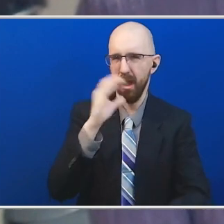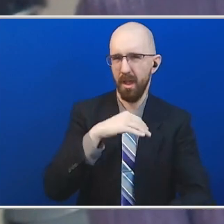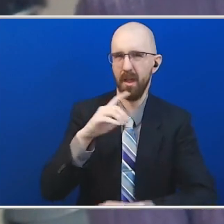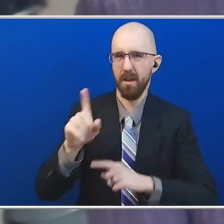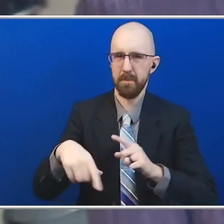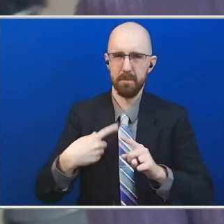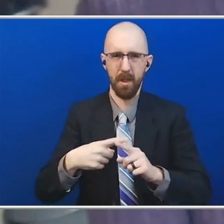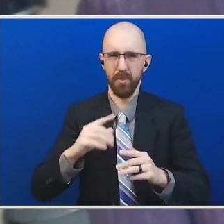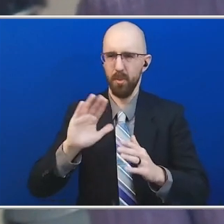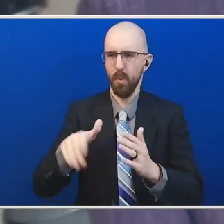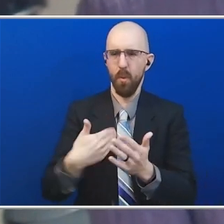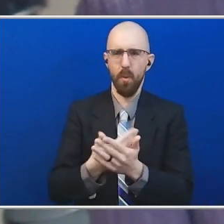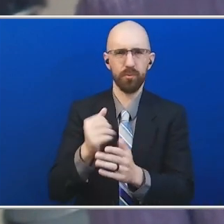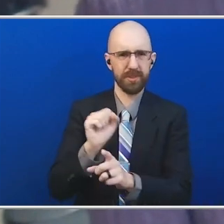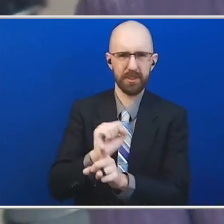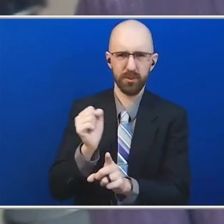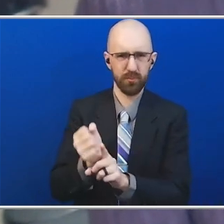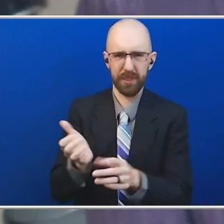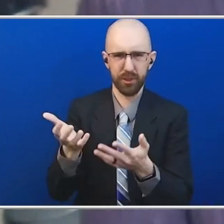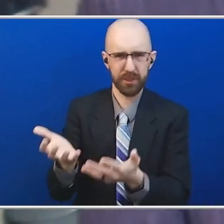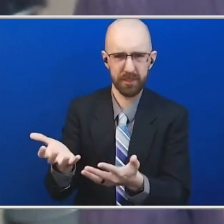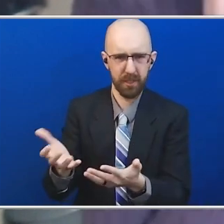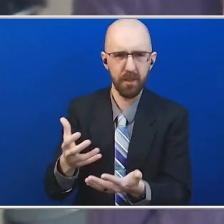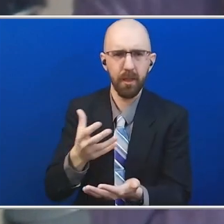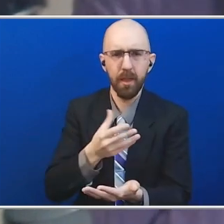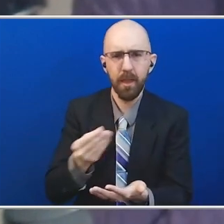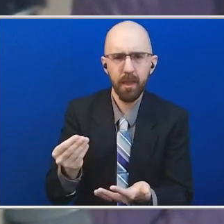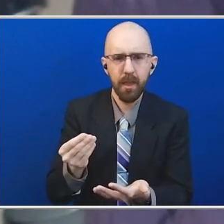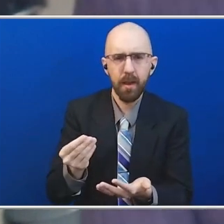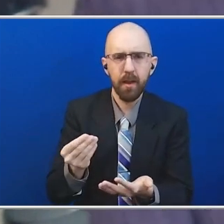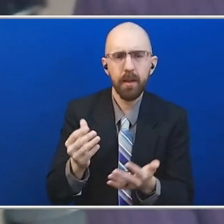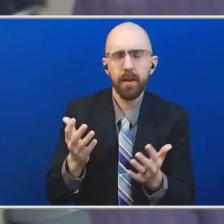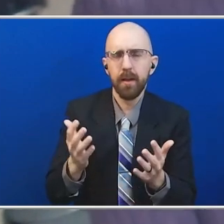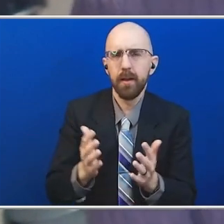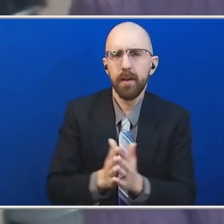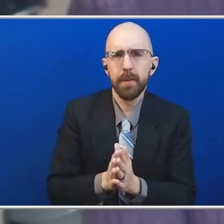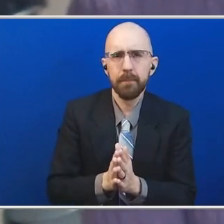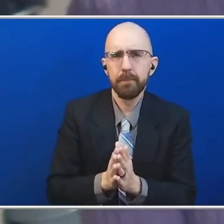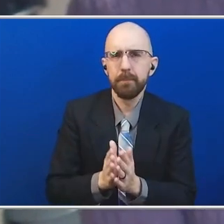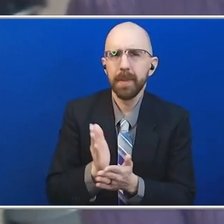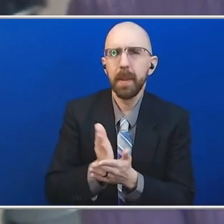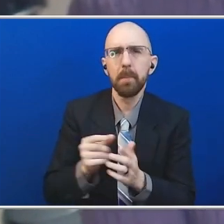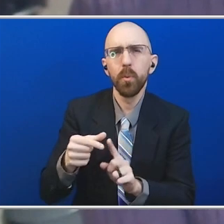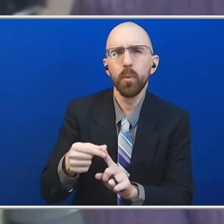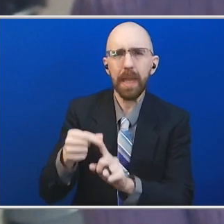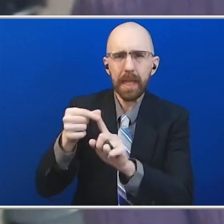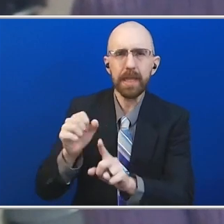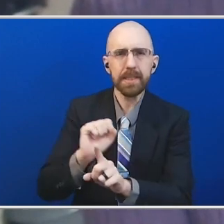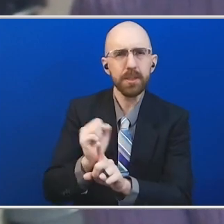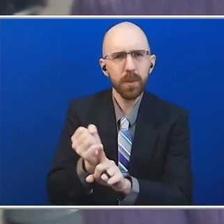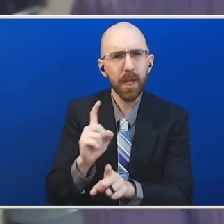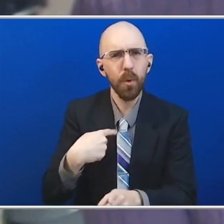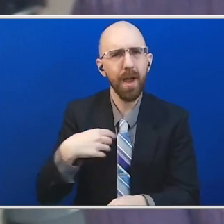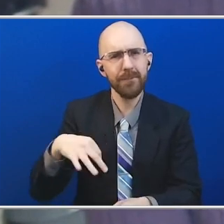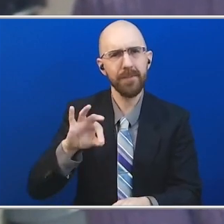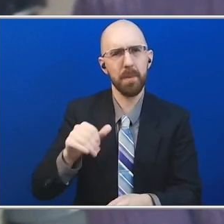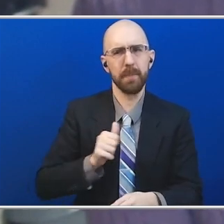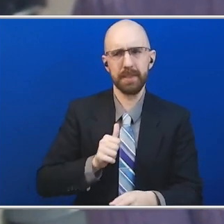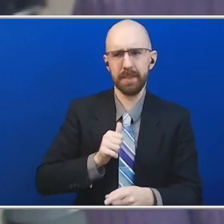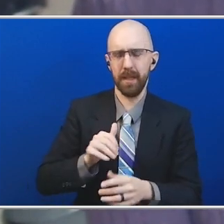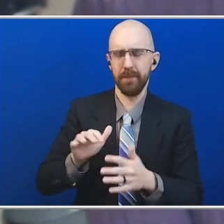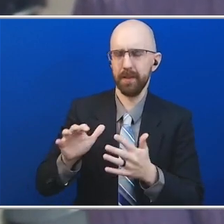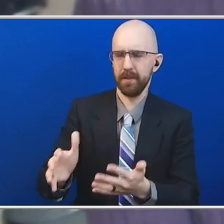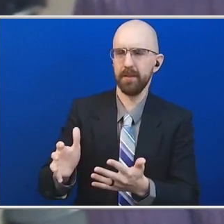whole scenario, and there was some unique situations where I found myself in where